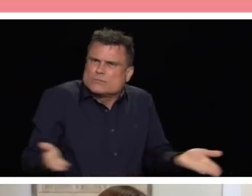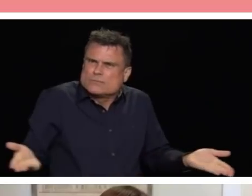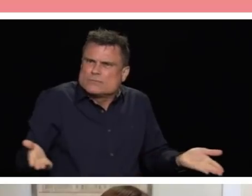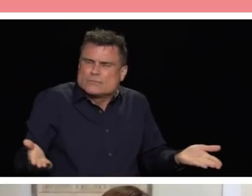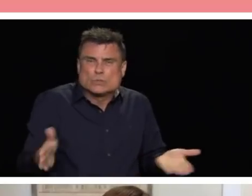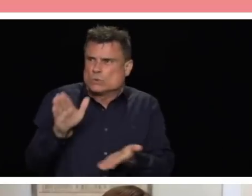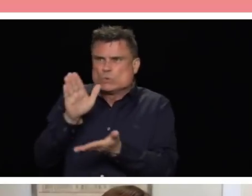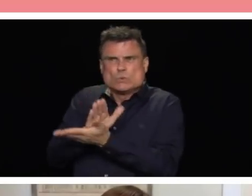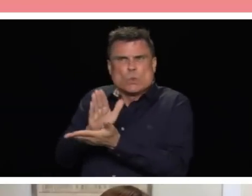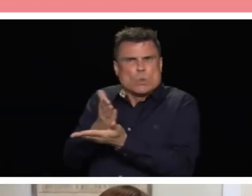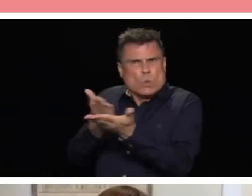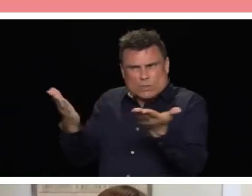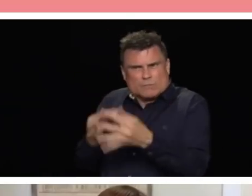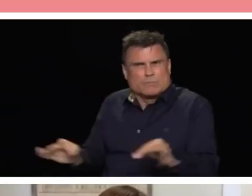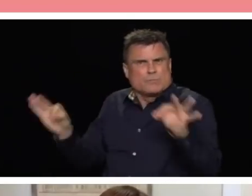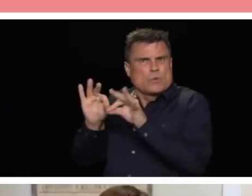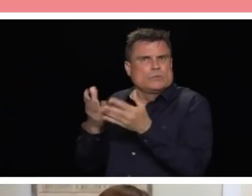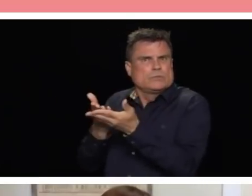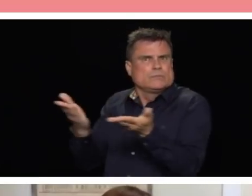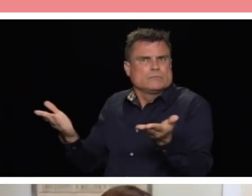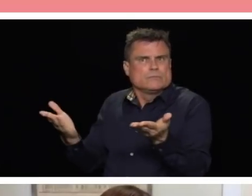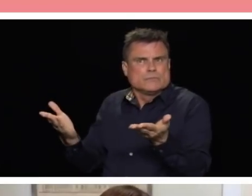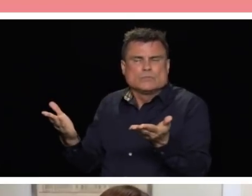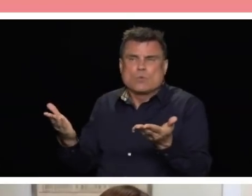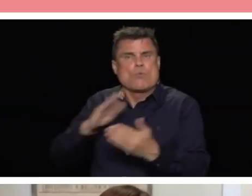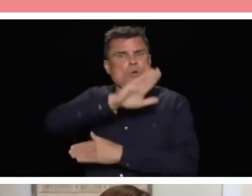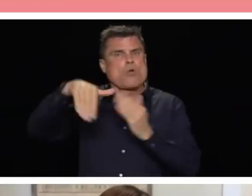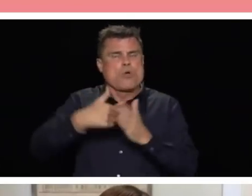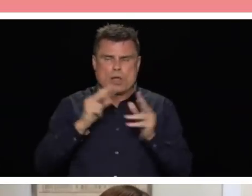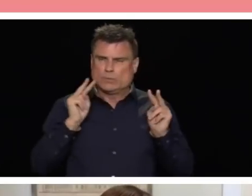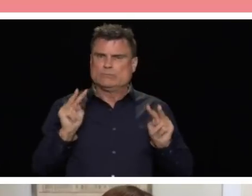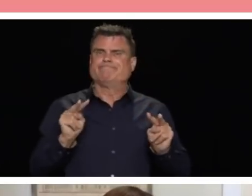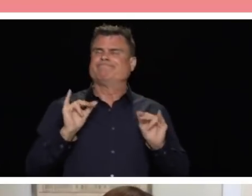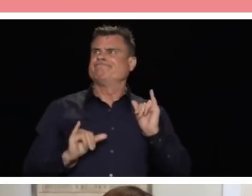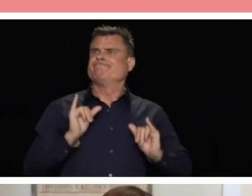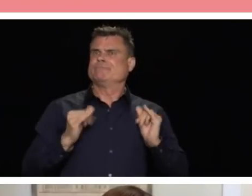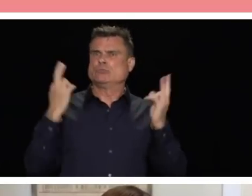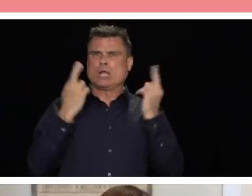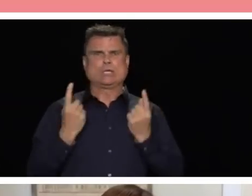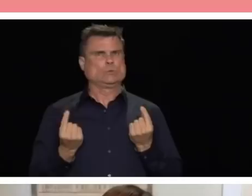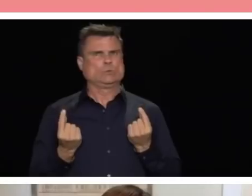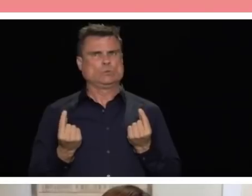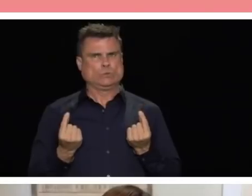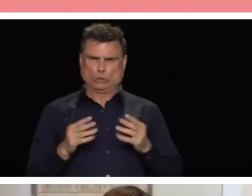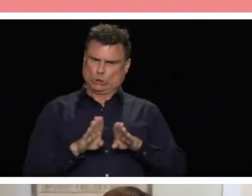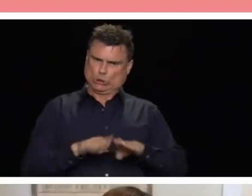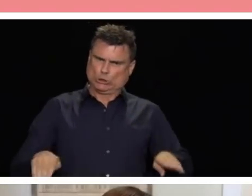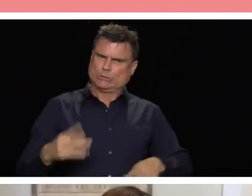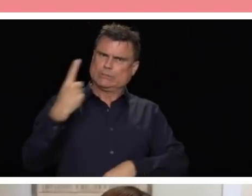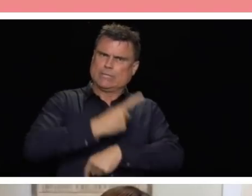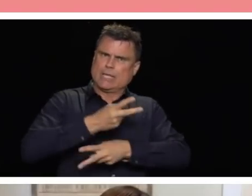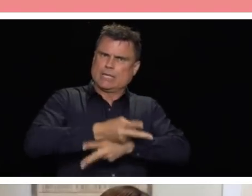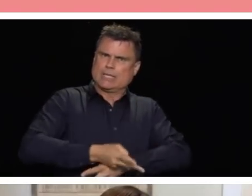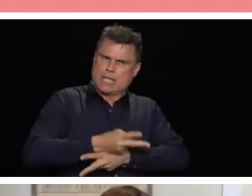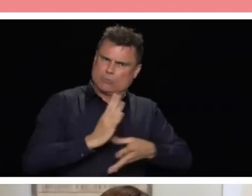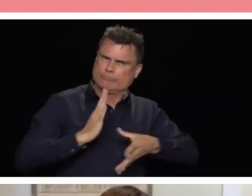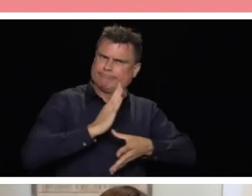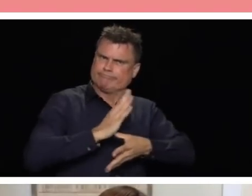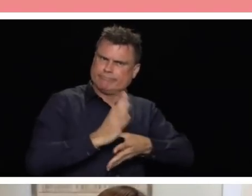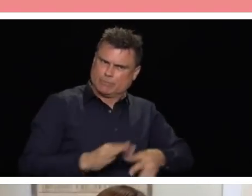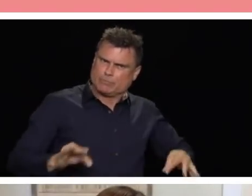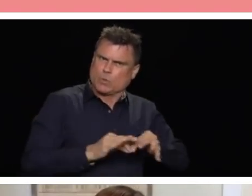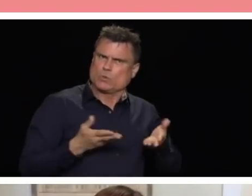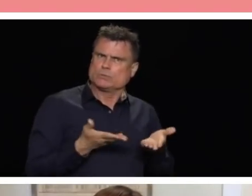pandemic. So I want to thank you for participating in this town hall. And I know many people have a lot of questions, so I look forward